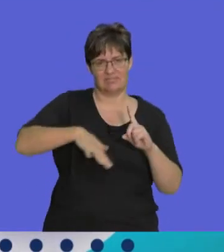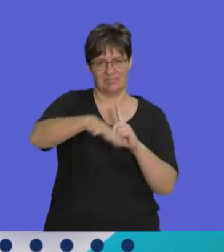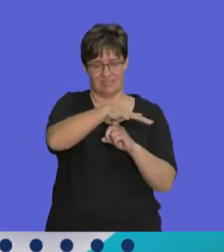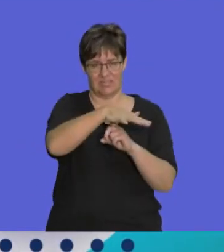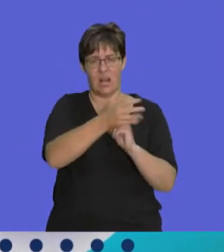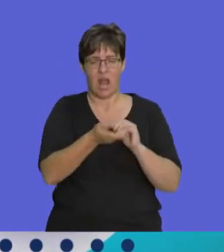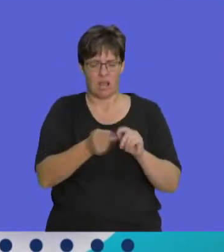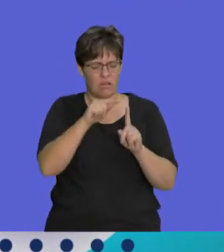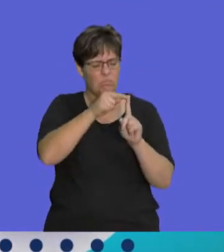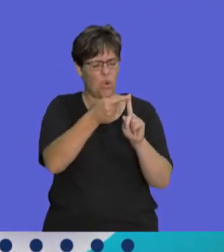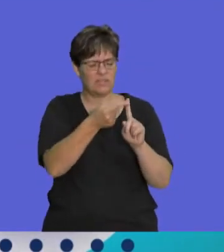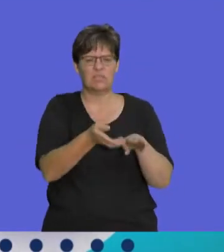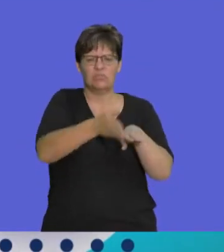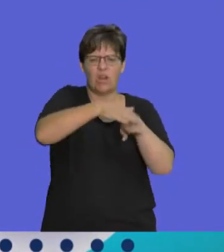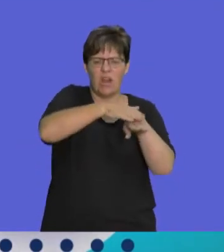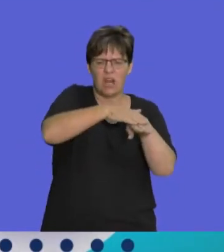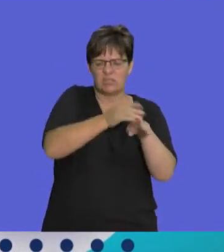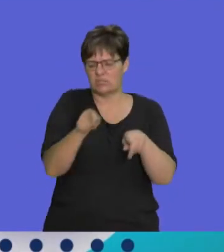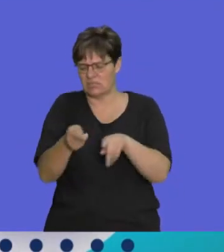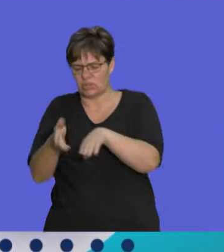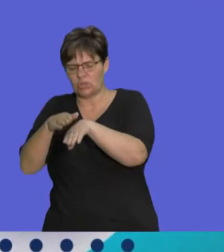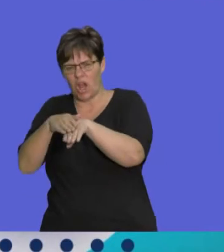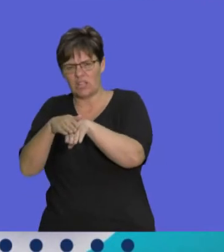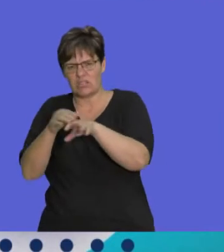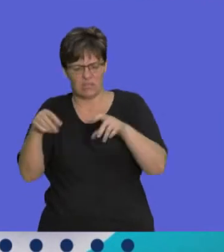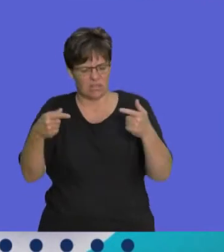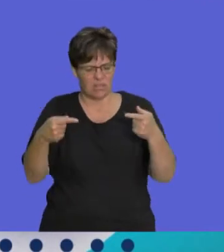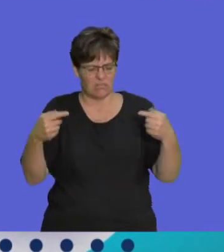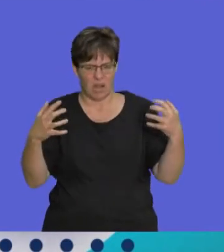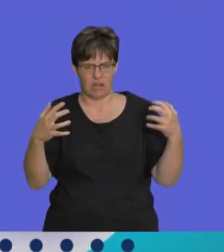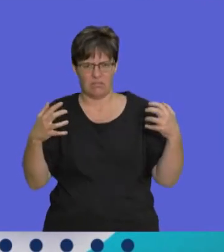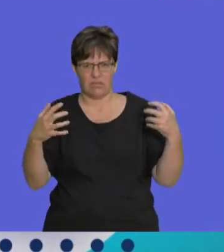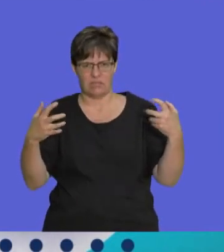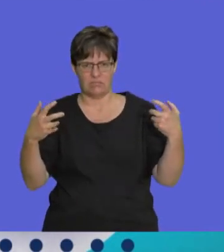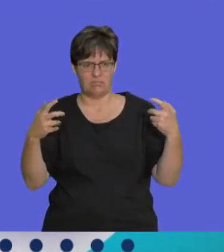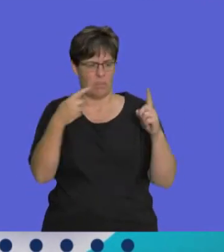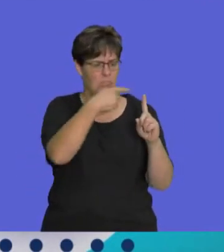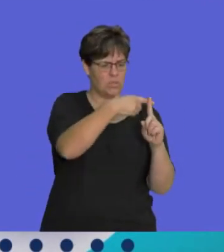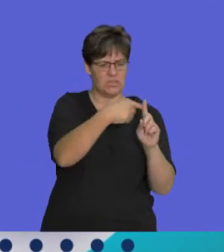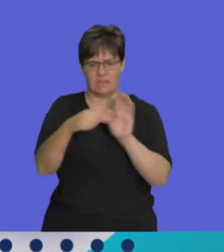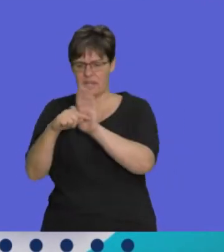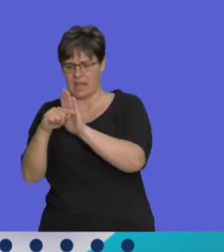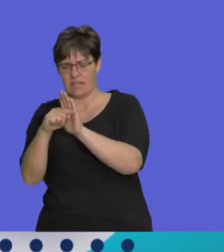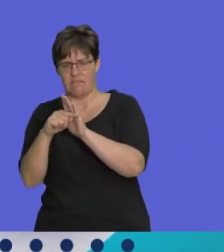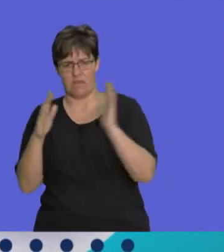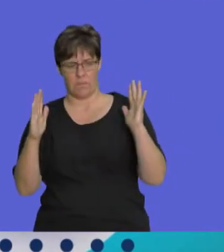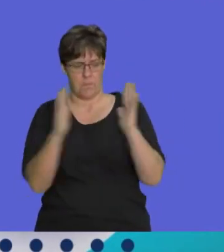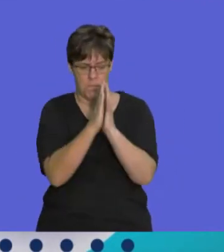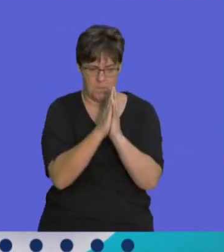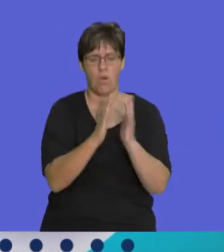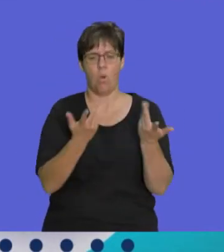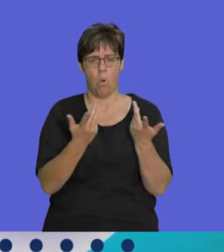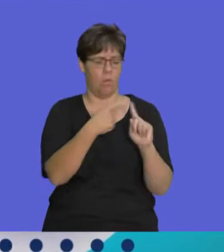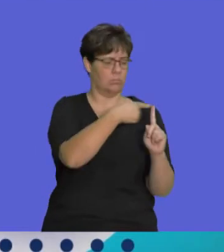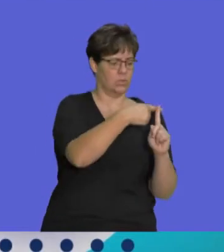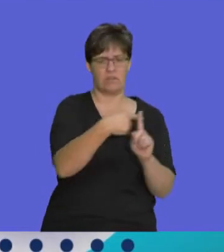point charges interact with each other, in terms of the forces, be it attractive forces between opposite charges, or it could